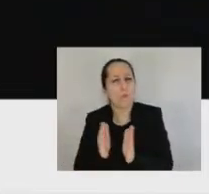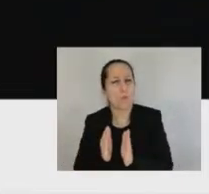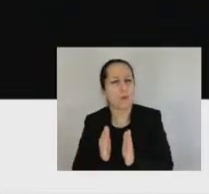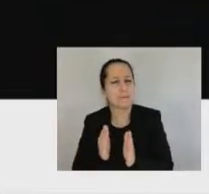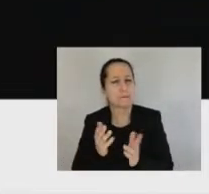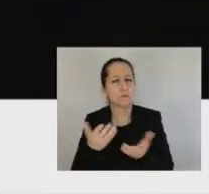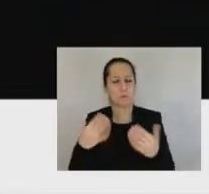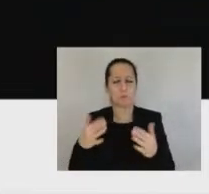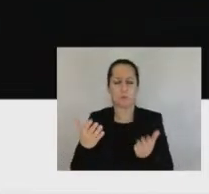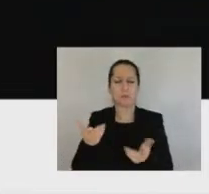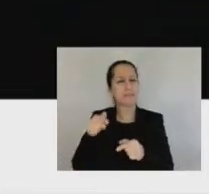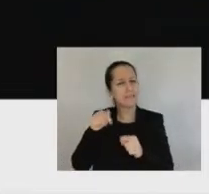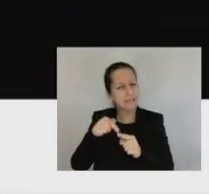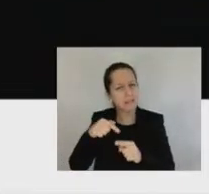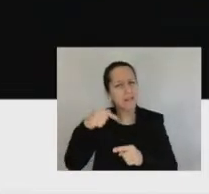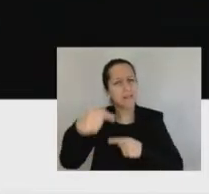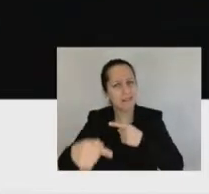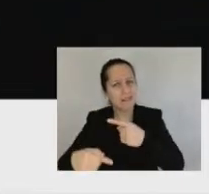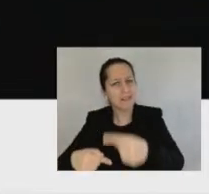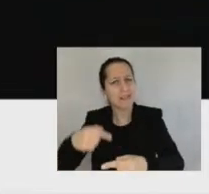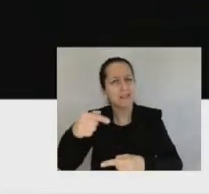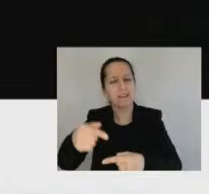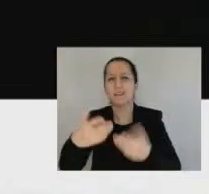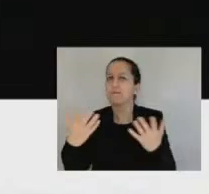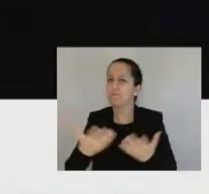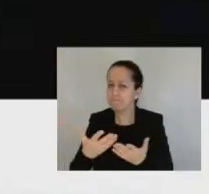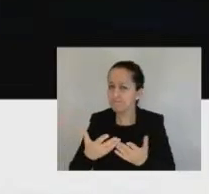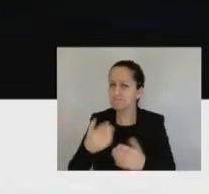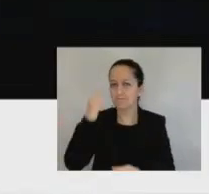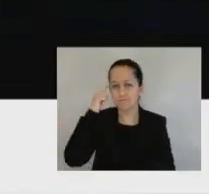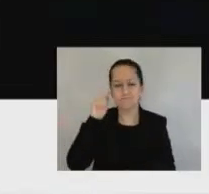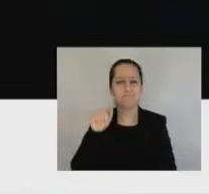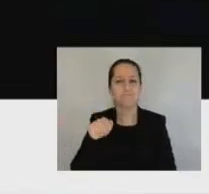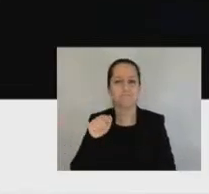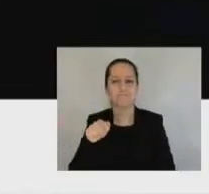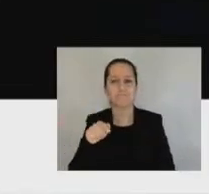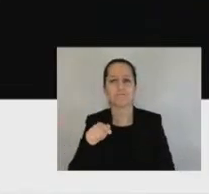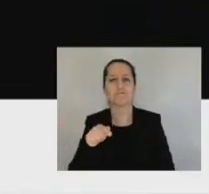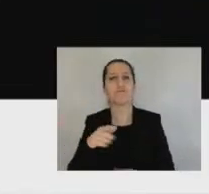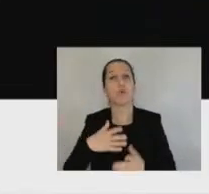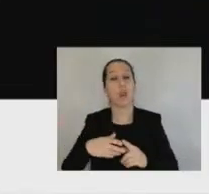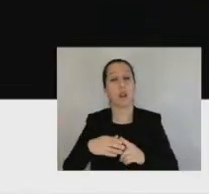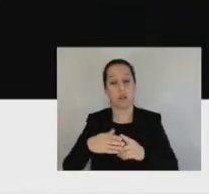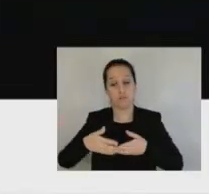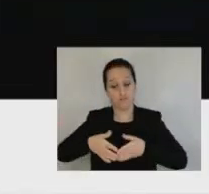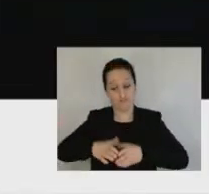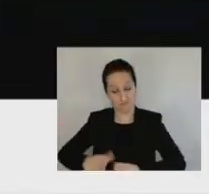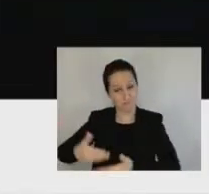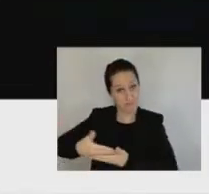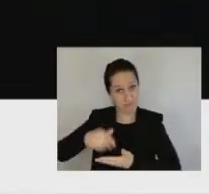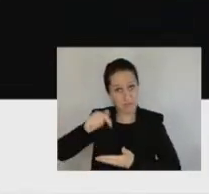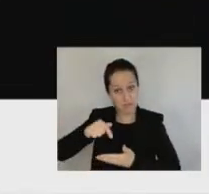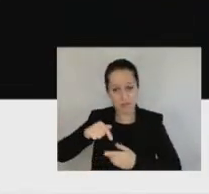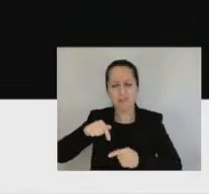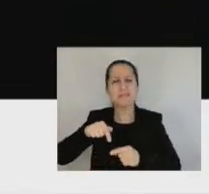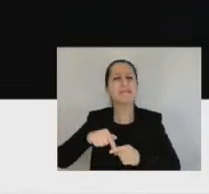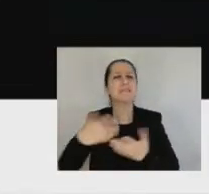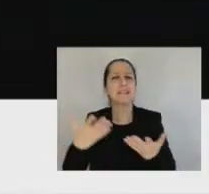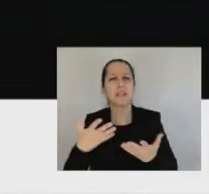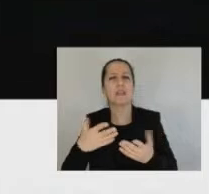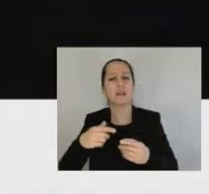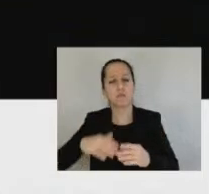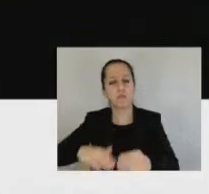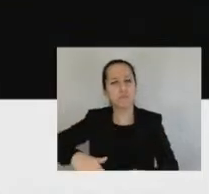adverse socioeconomic conditions, and that is reflected in these generational steps. The incidence, for example, of metabolic